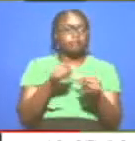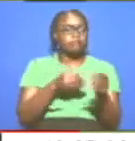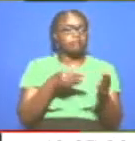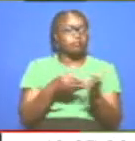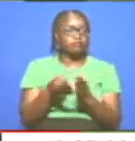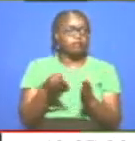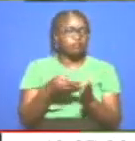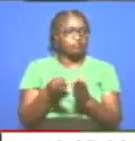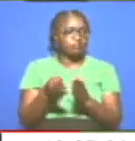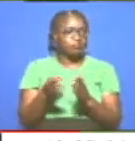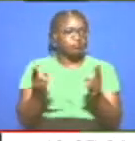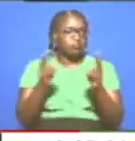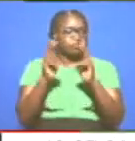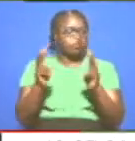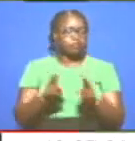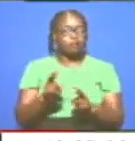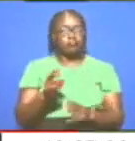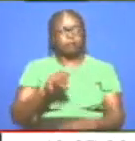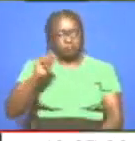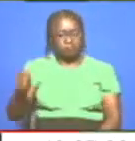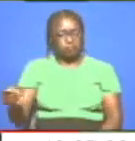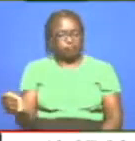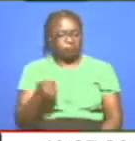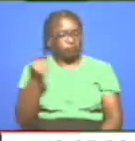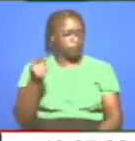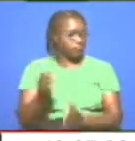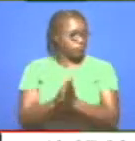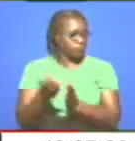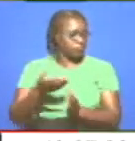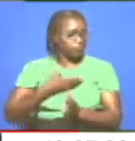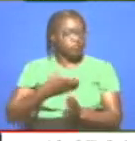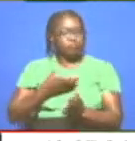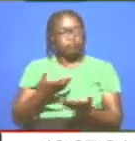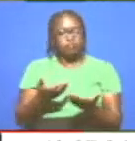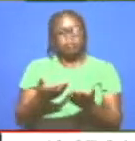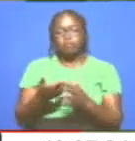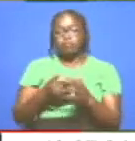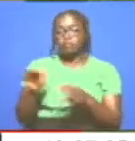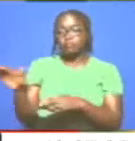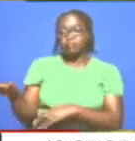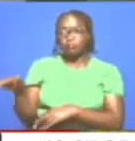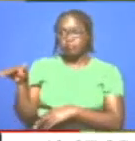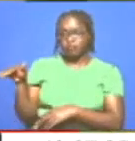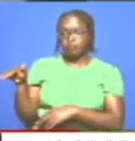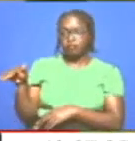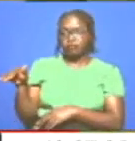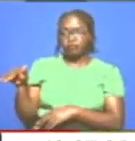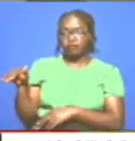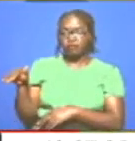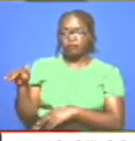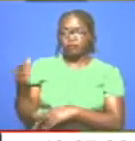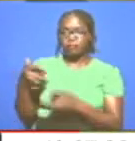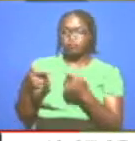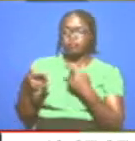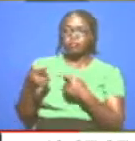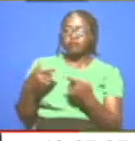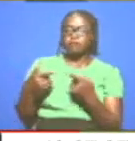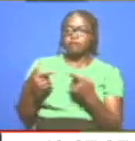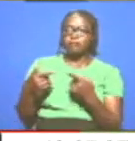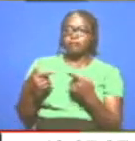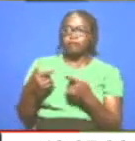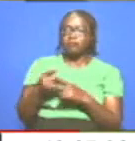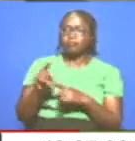The International Cricket Council, I know they had their representative from Zimbabwe. I know he came in and had to leave. But from the